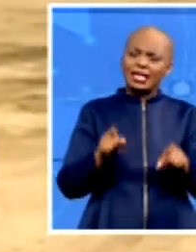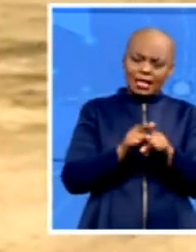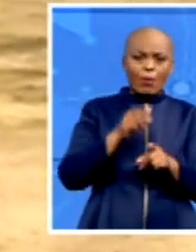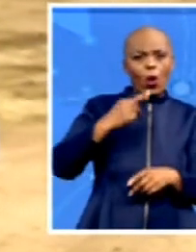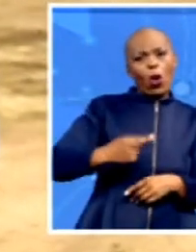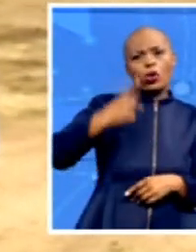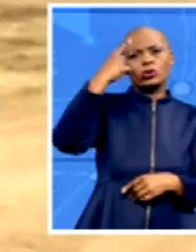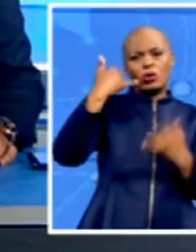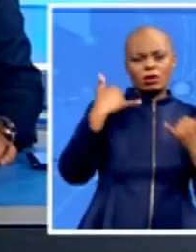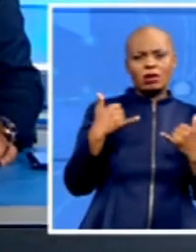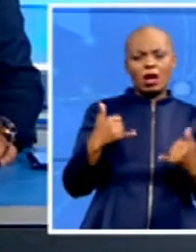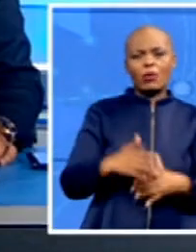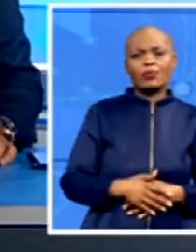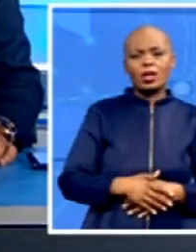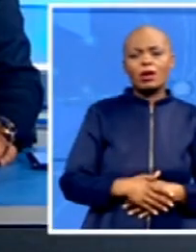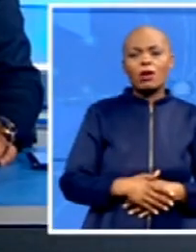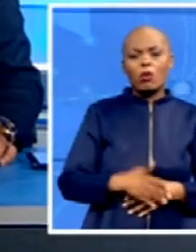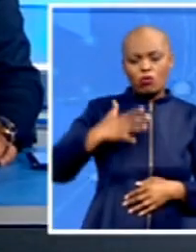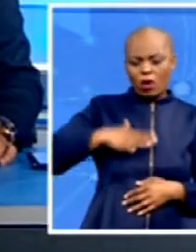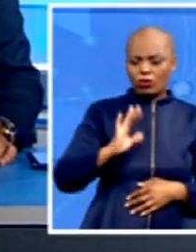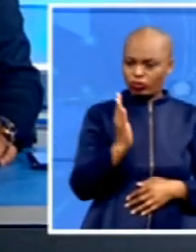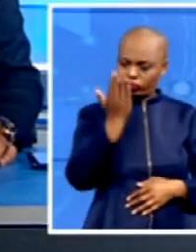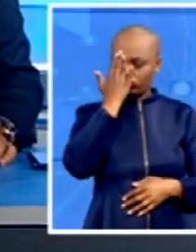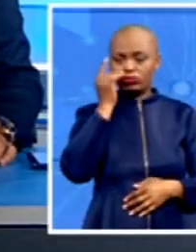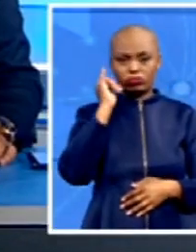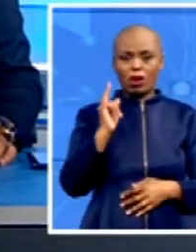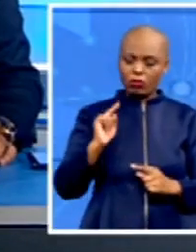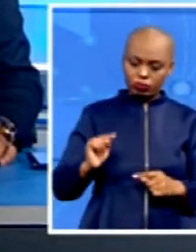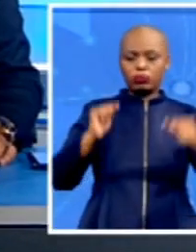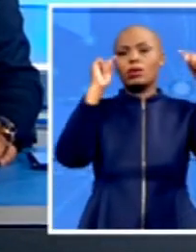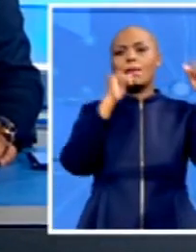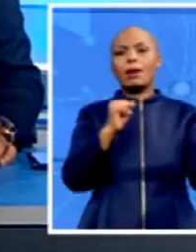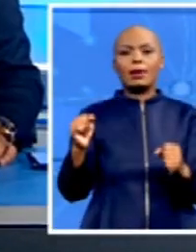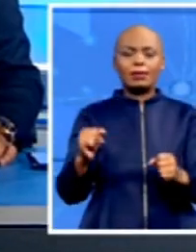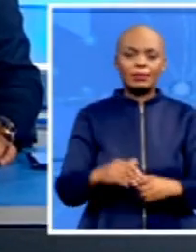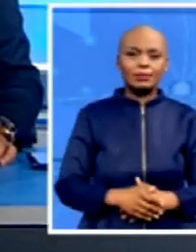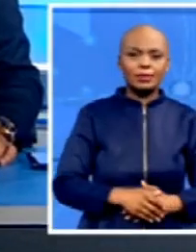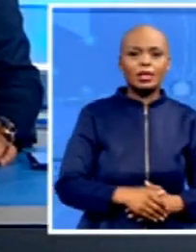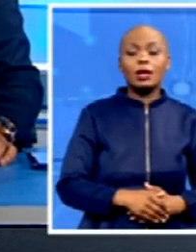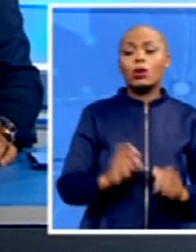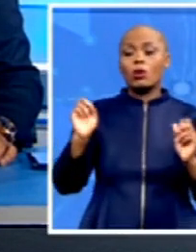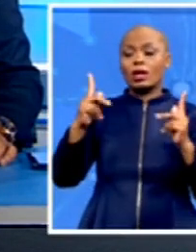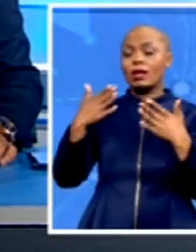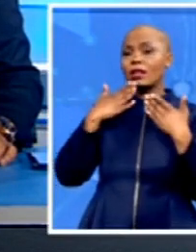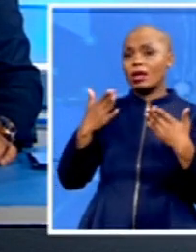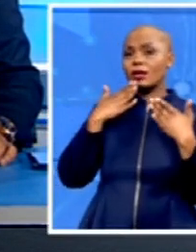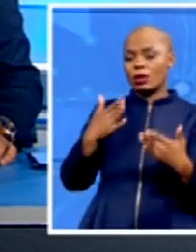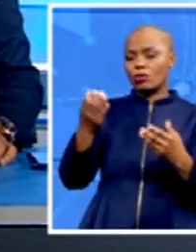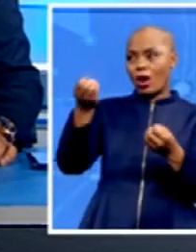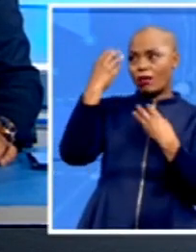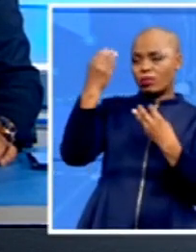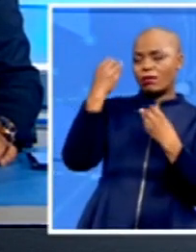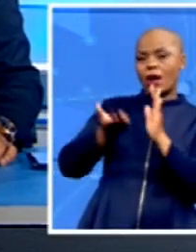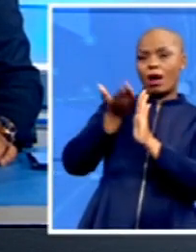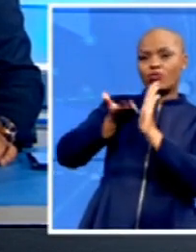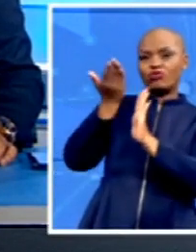All right, Bongani Gema, thank you very much indeed. Get in a position. We'll come back to you a short while to get some visuals of that